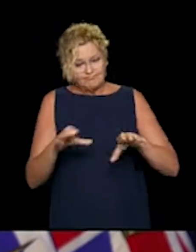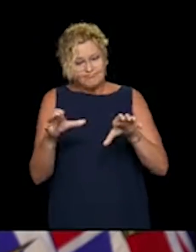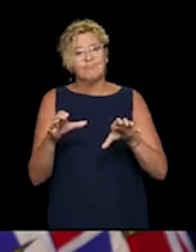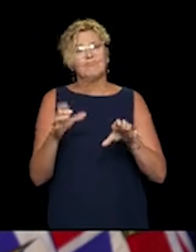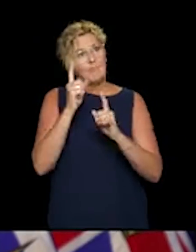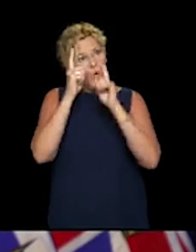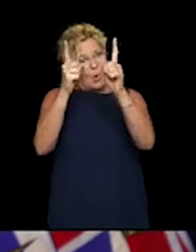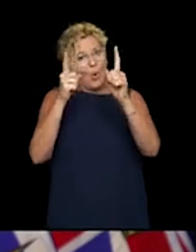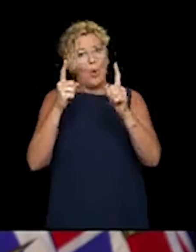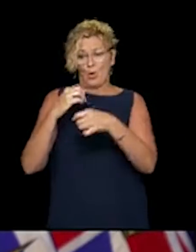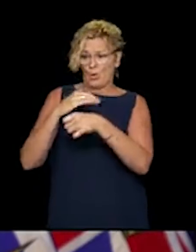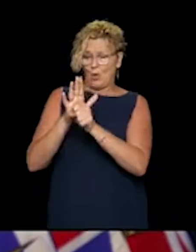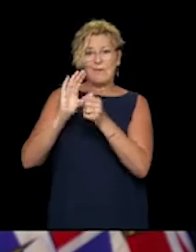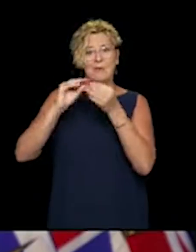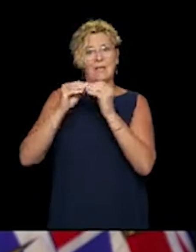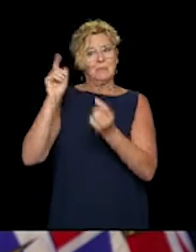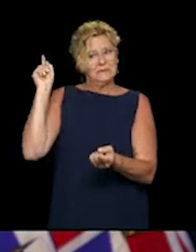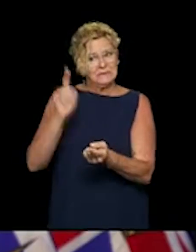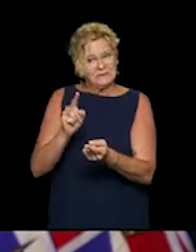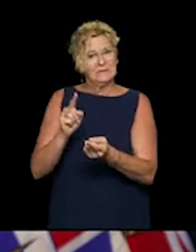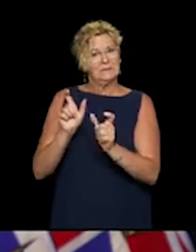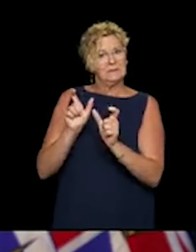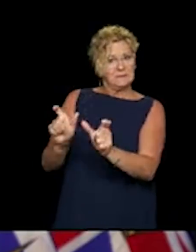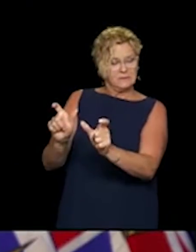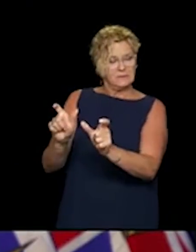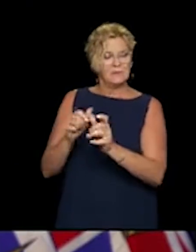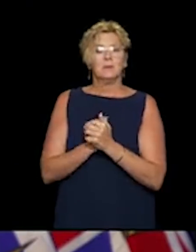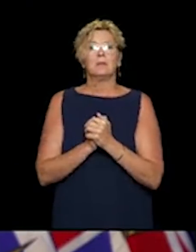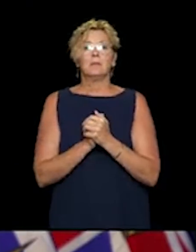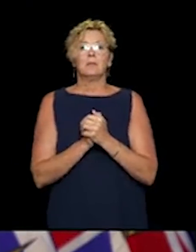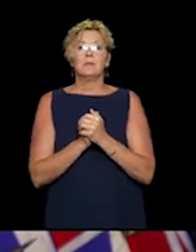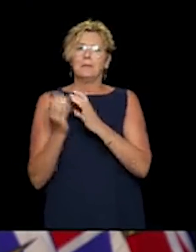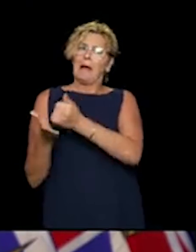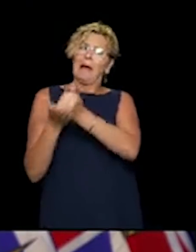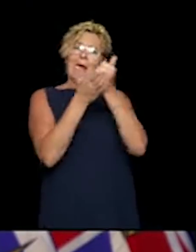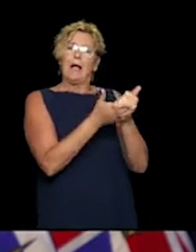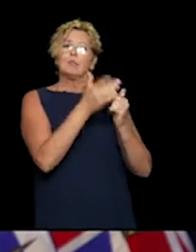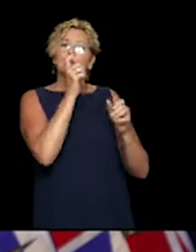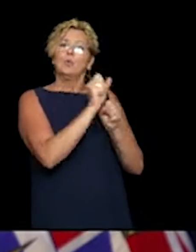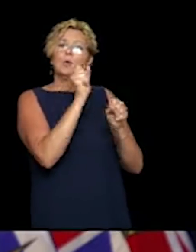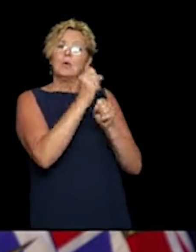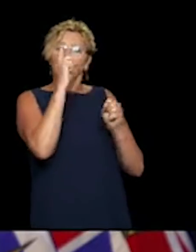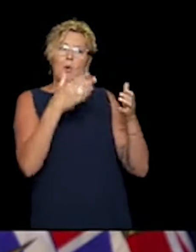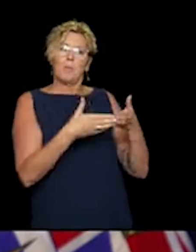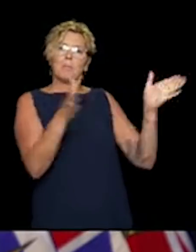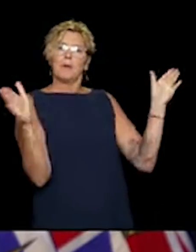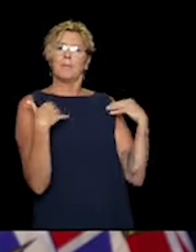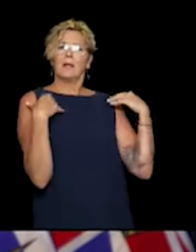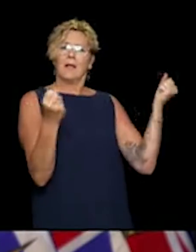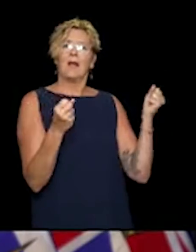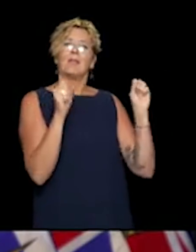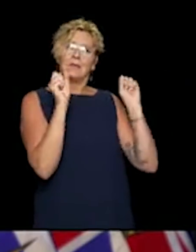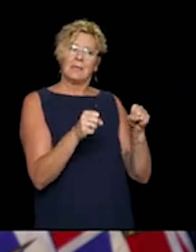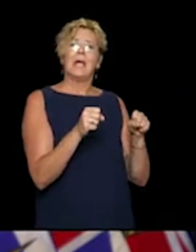remains low and that we are actively supporting public health teams to quickly manage these new cases so